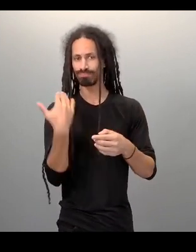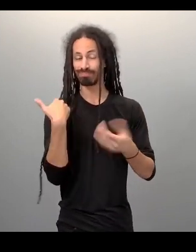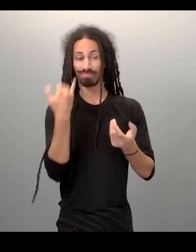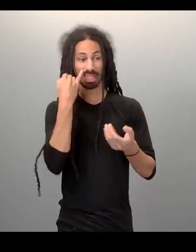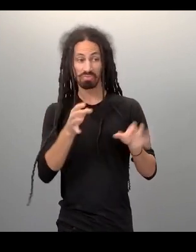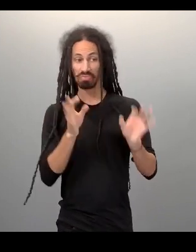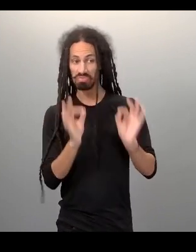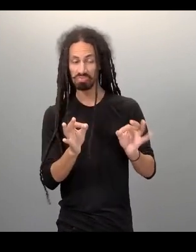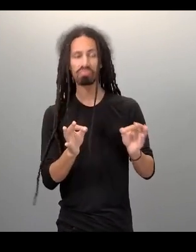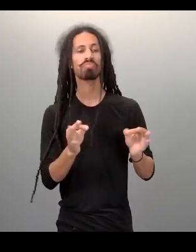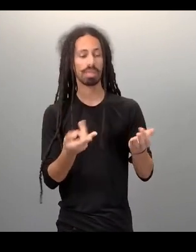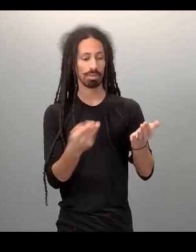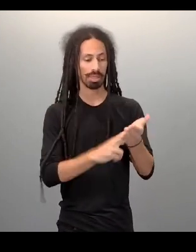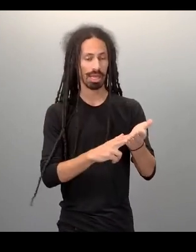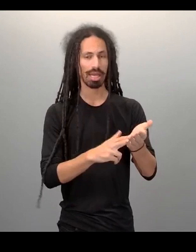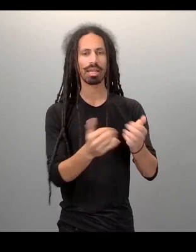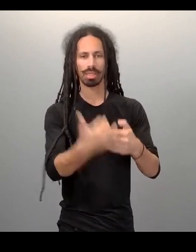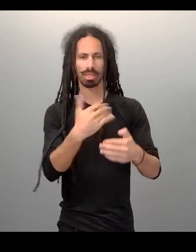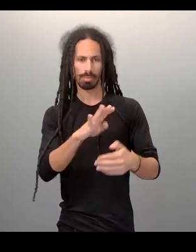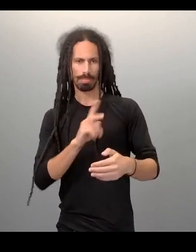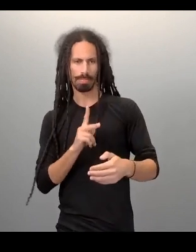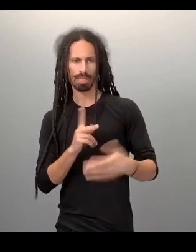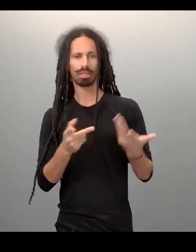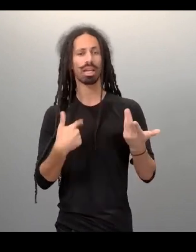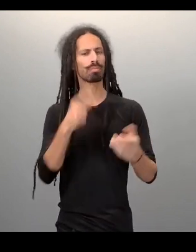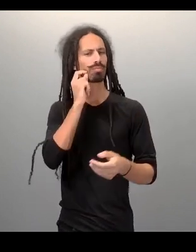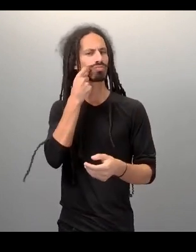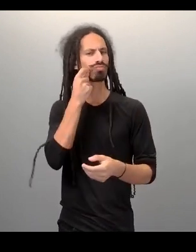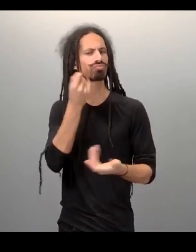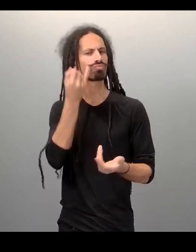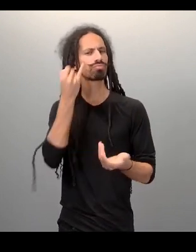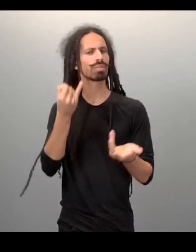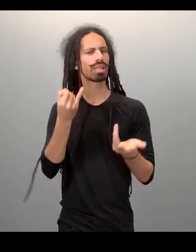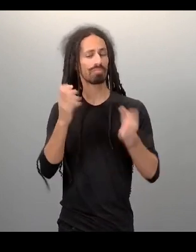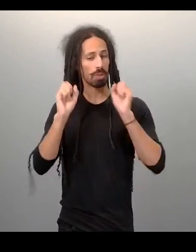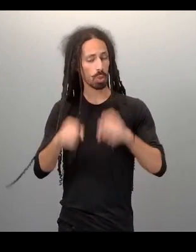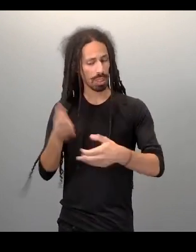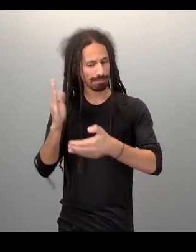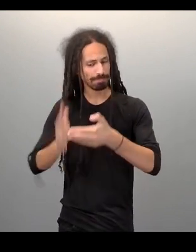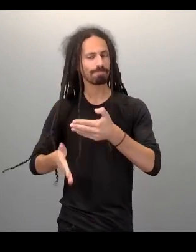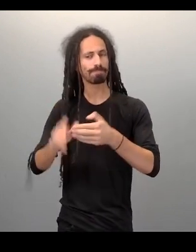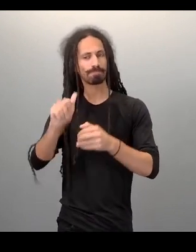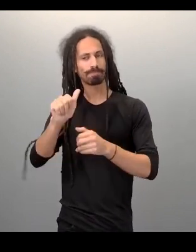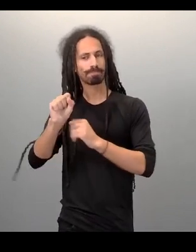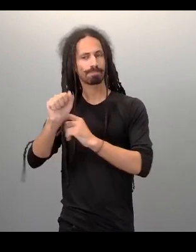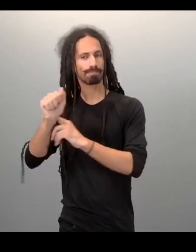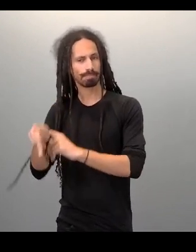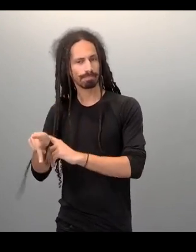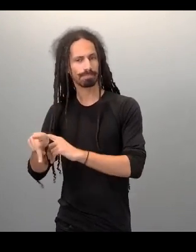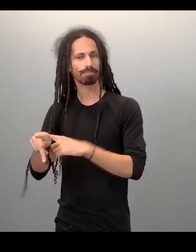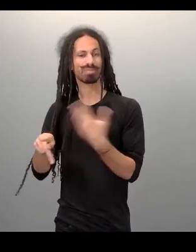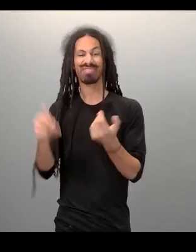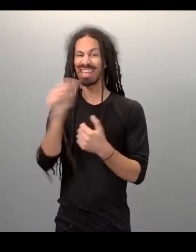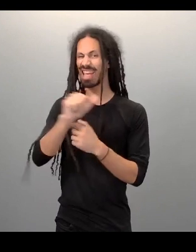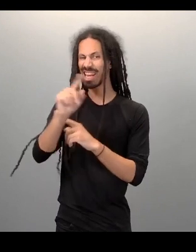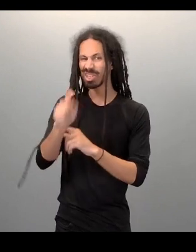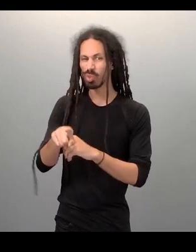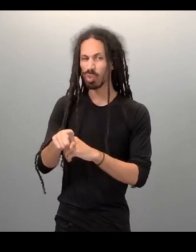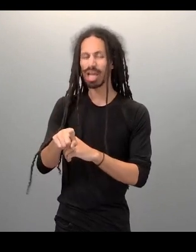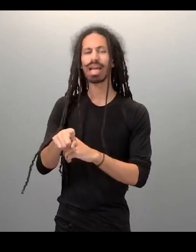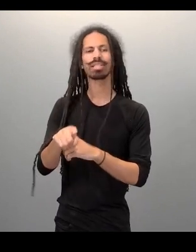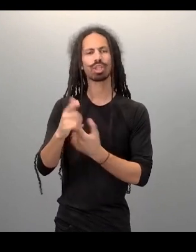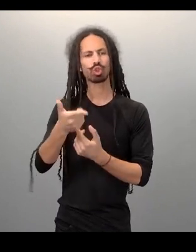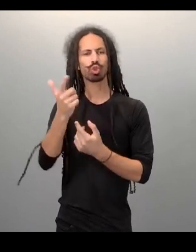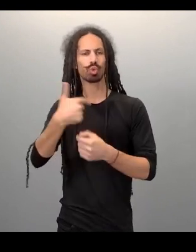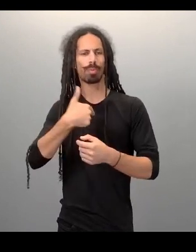it and send it back to me. It would be cool if you could have that done ASAP. If you have any questions, shoot me a